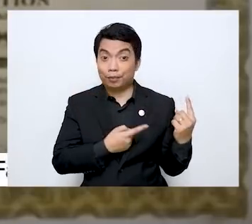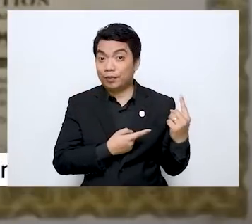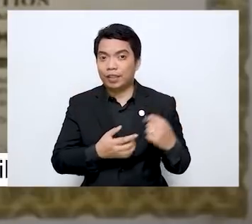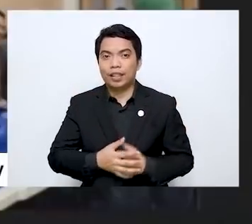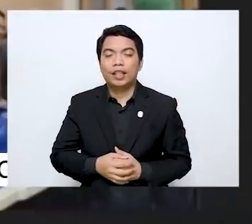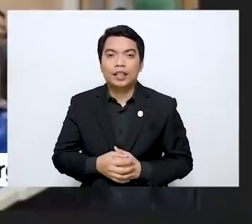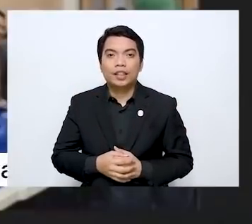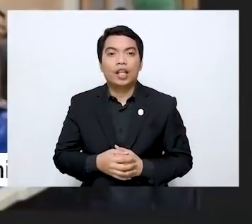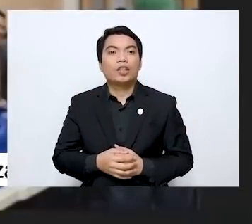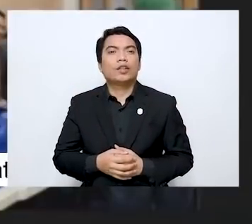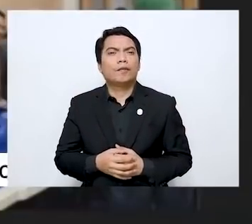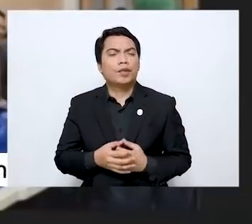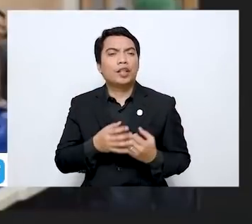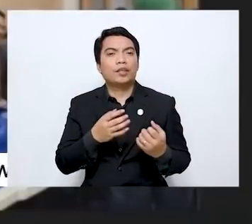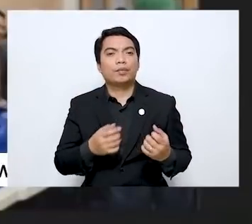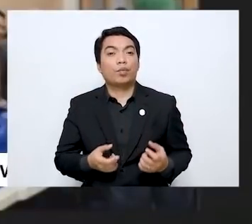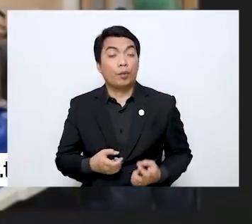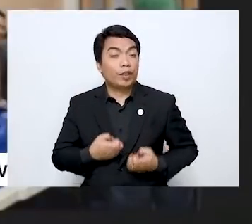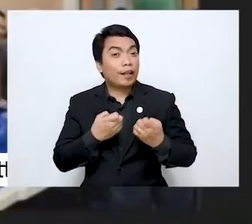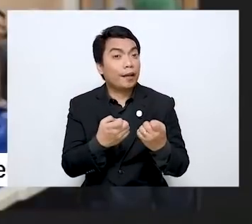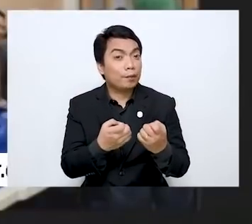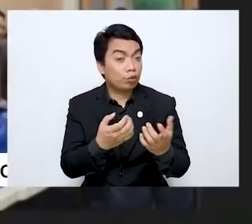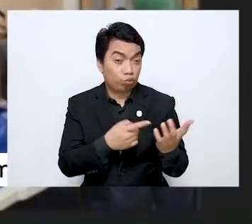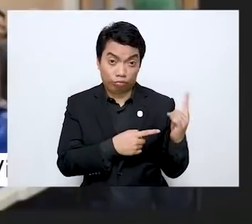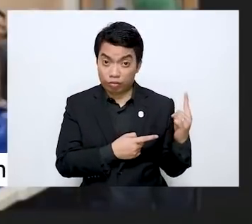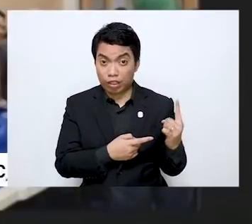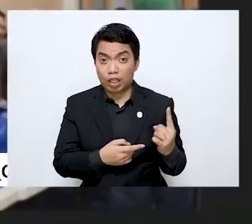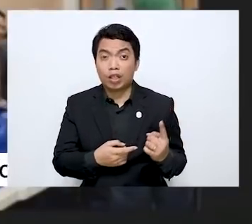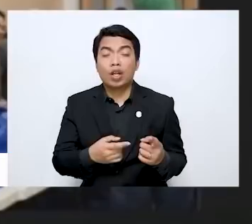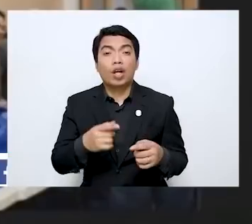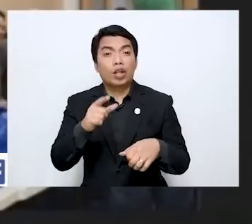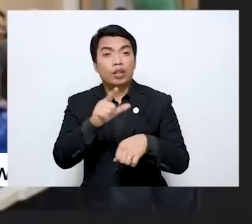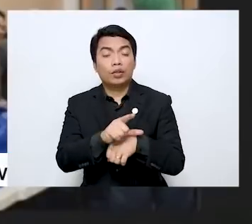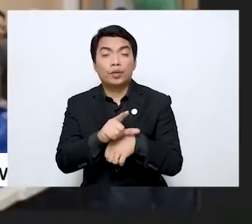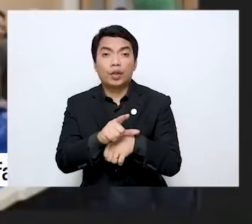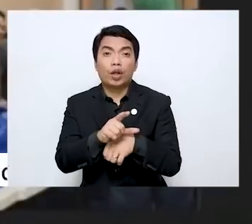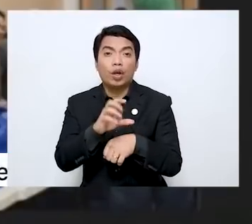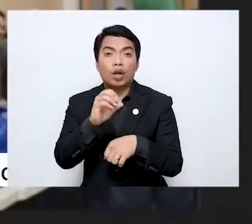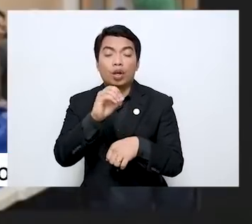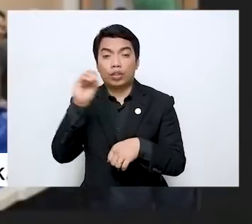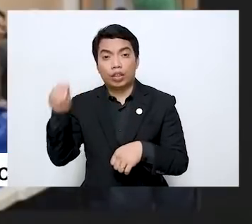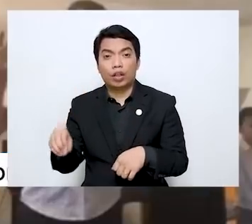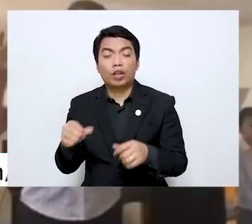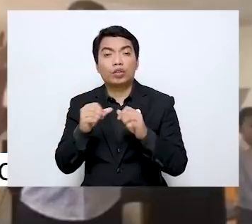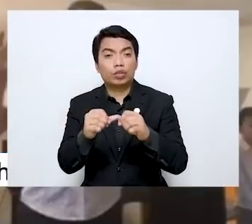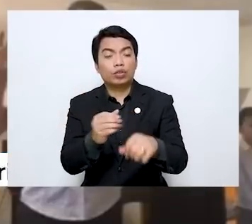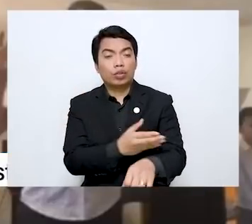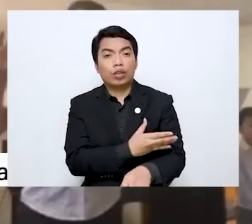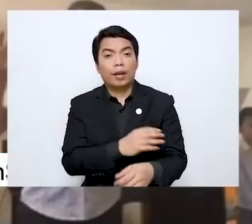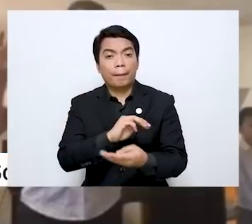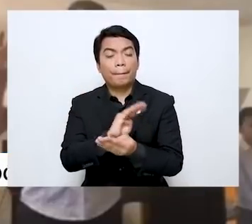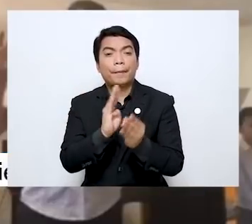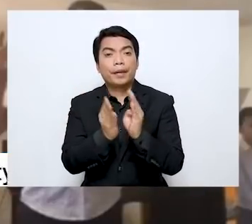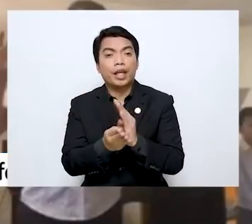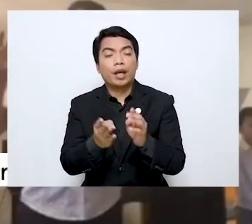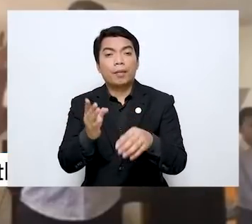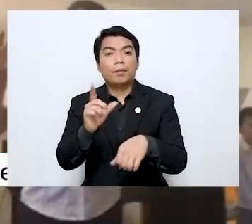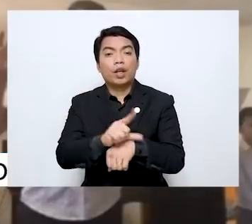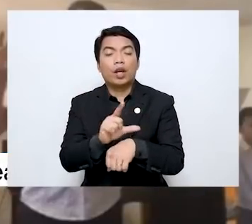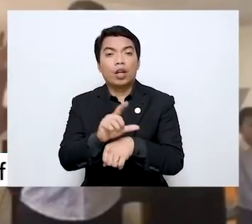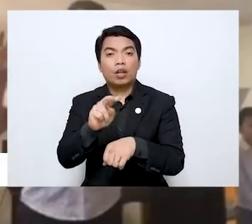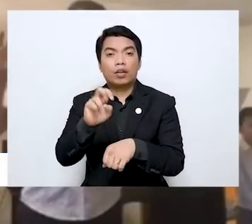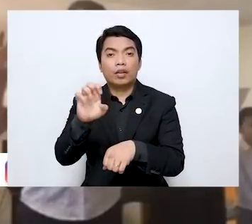from her great efforts, the former local congregation of Ottawa, which continued to grow, became the local congregation of